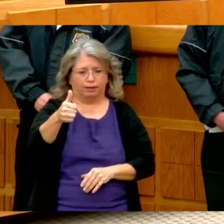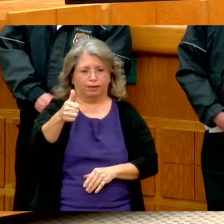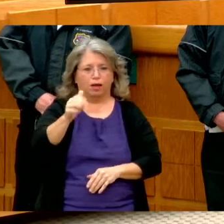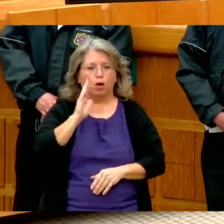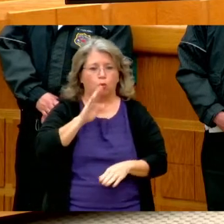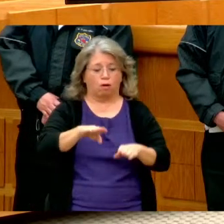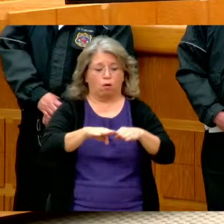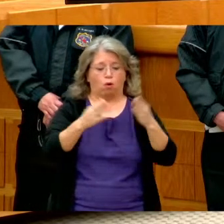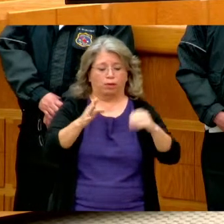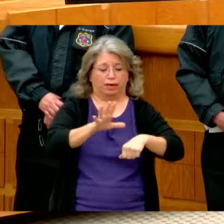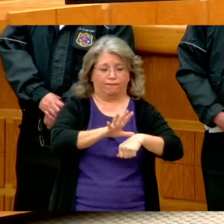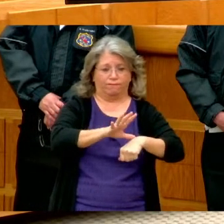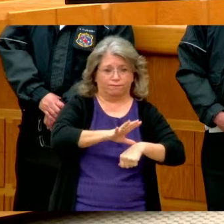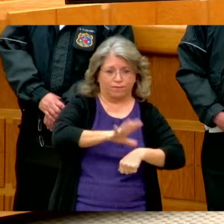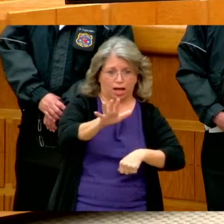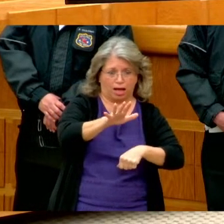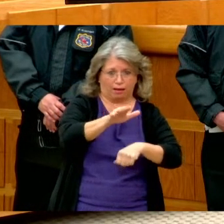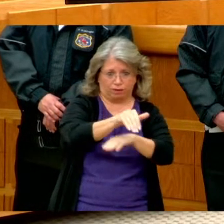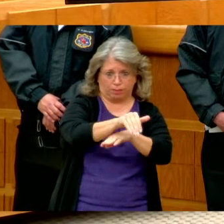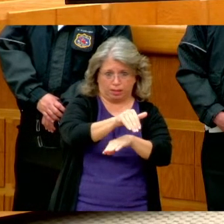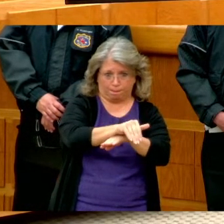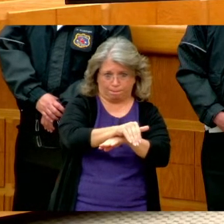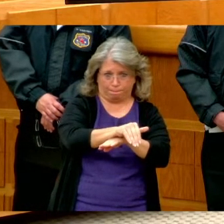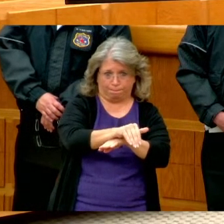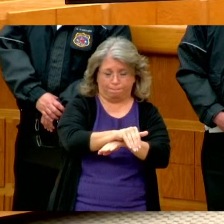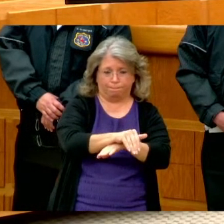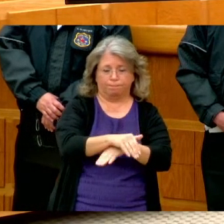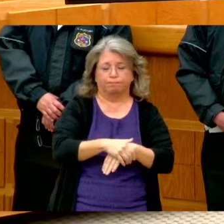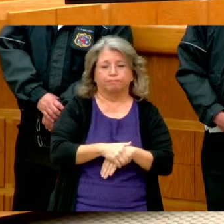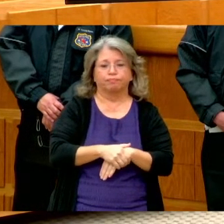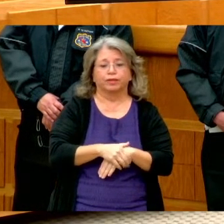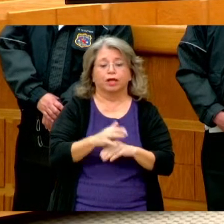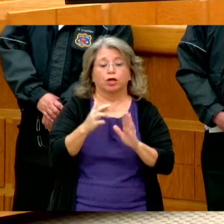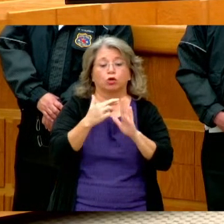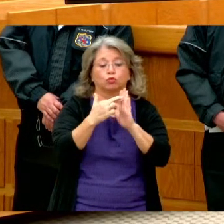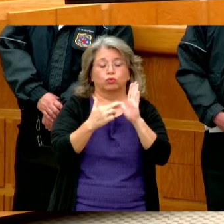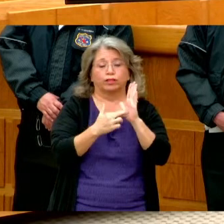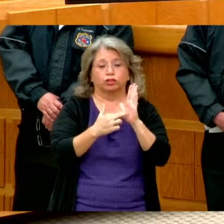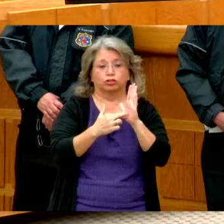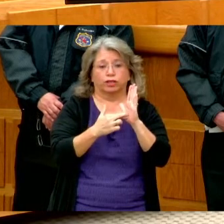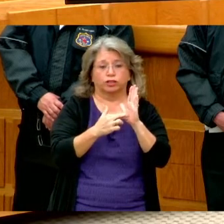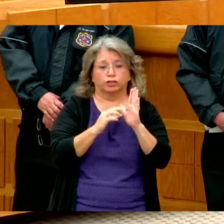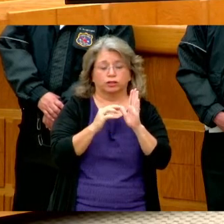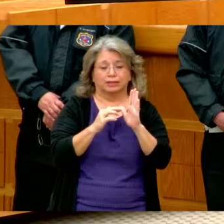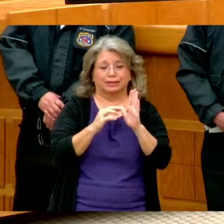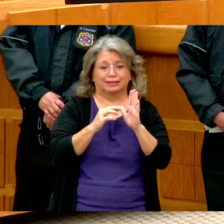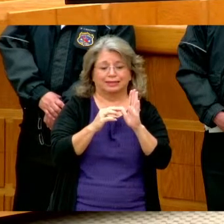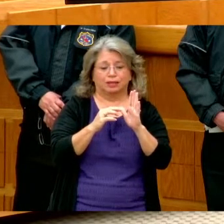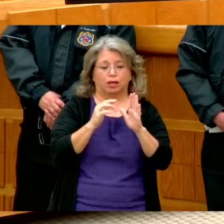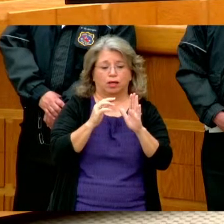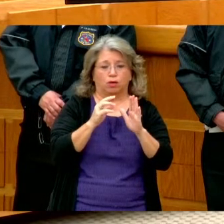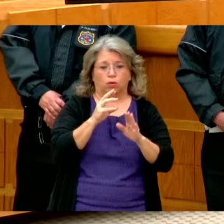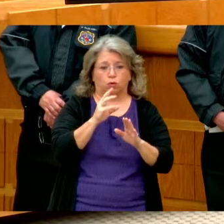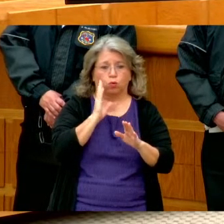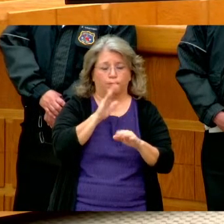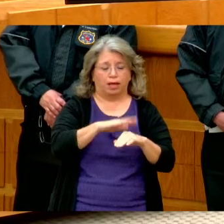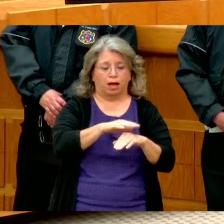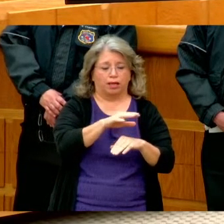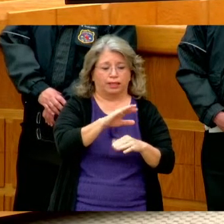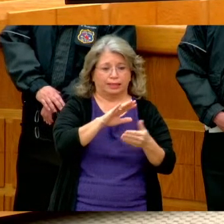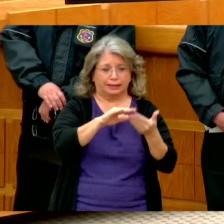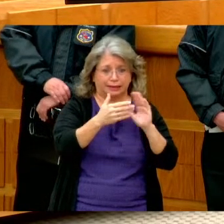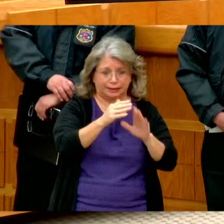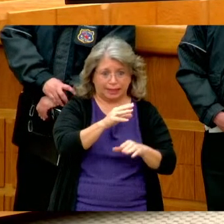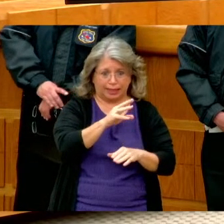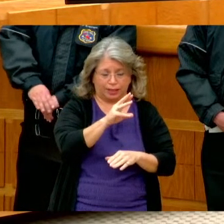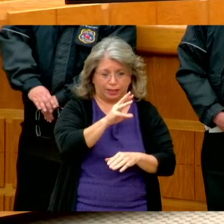5 p.m. And the registration site is both on the City of Corpus Christi's website, the